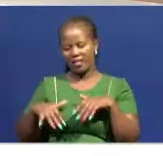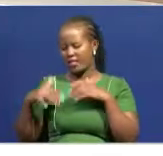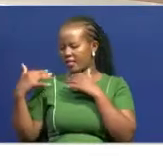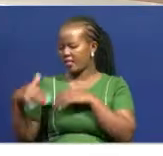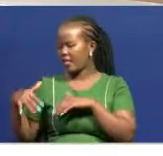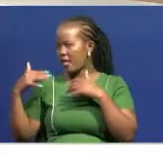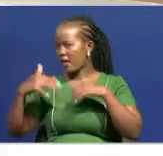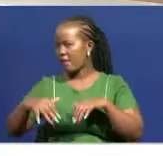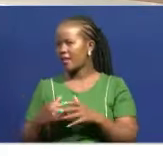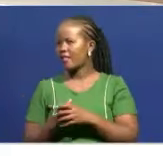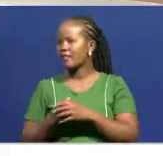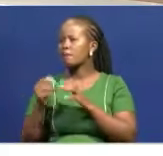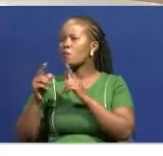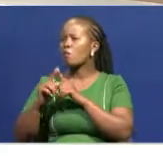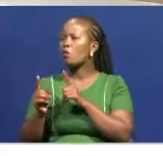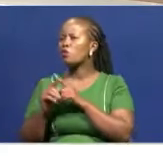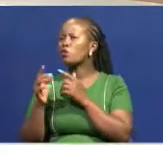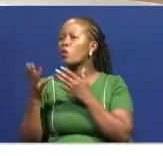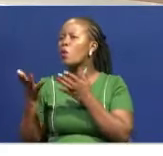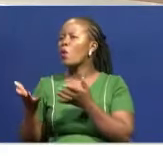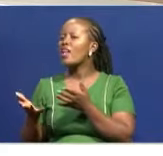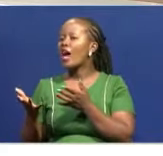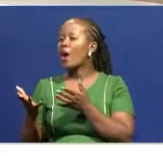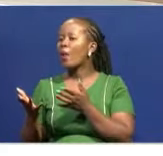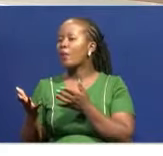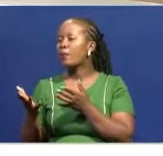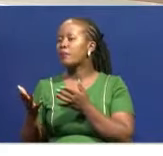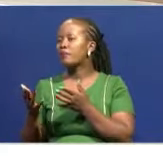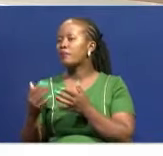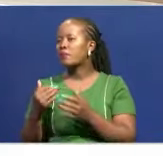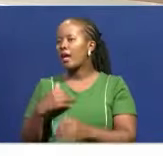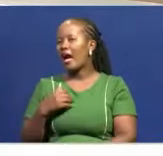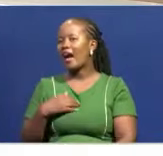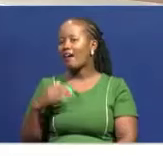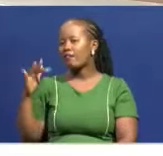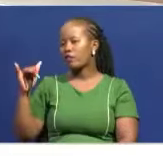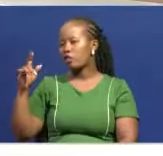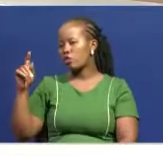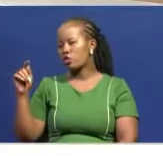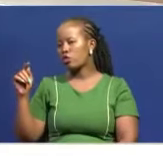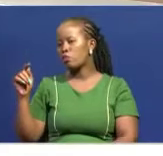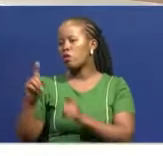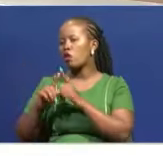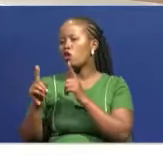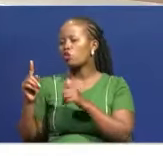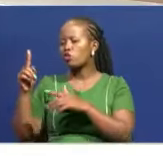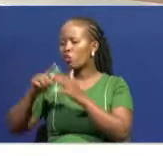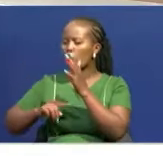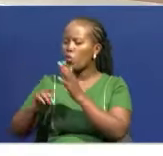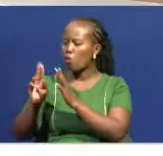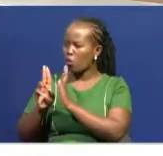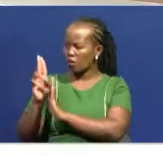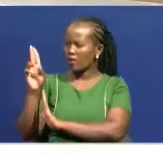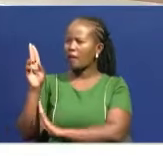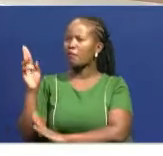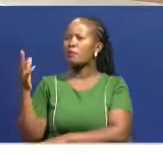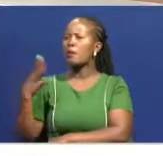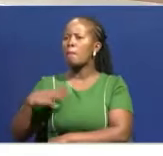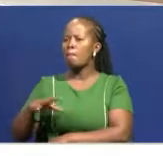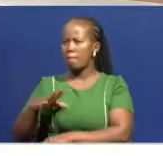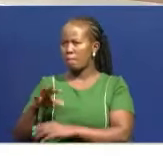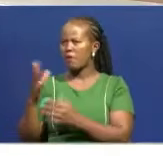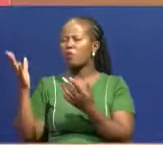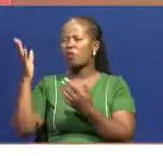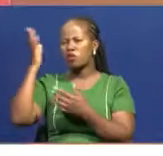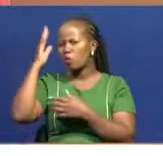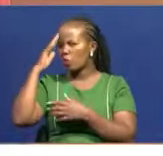and even the skill levels. And also now, because of YouTube and what's available and WhatsApp, people are really in touch with